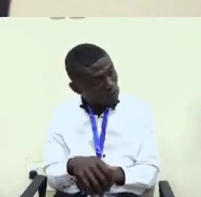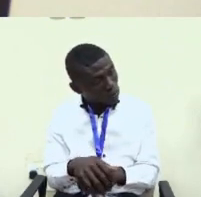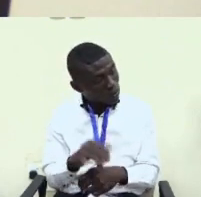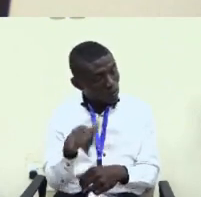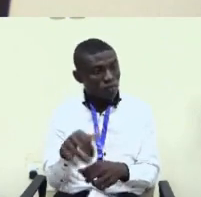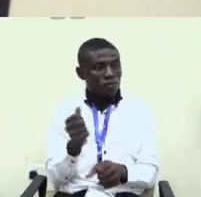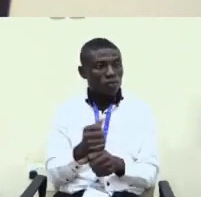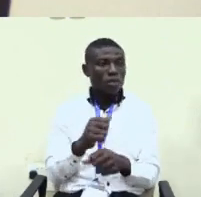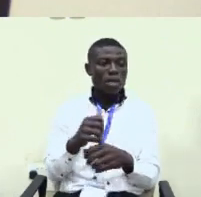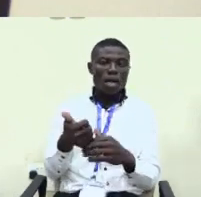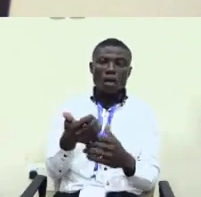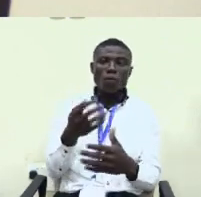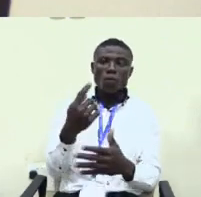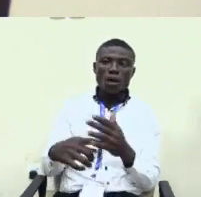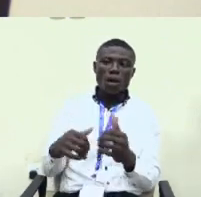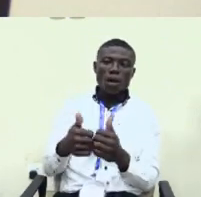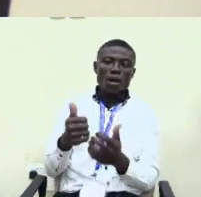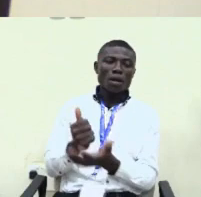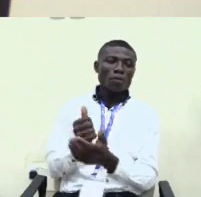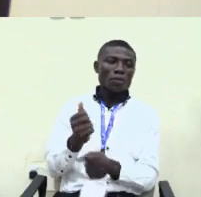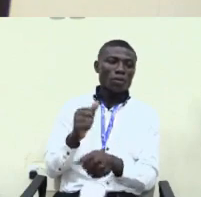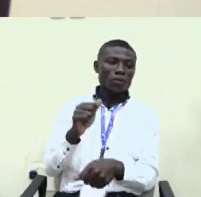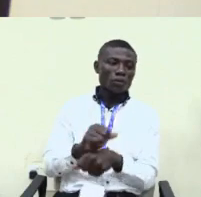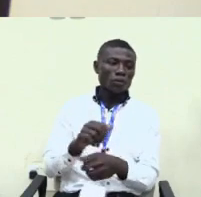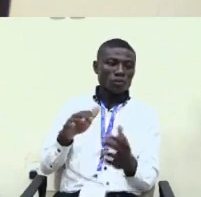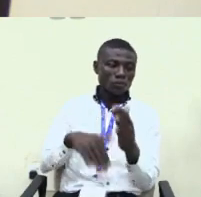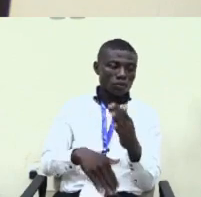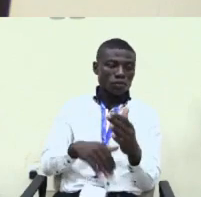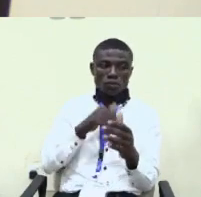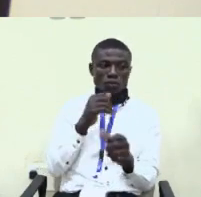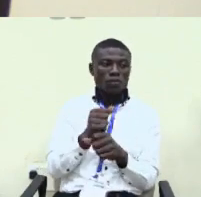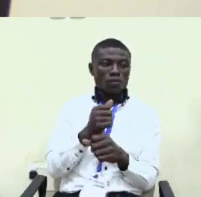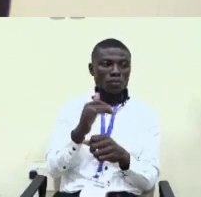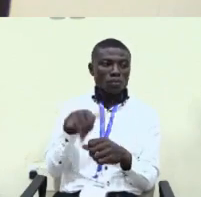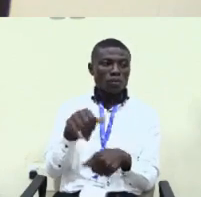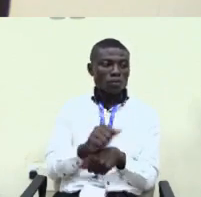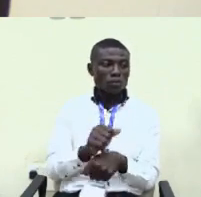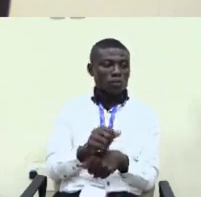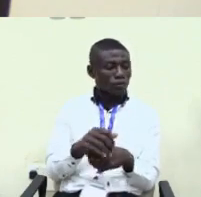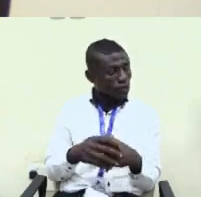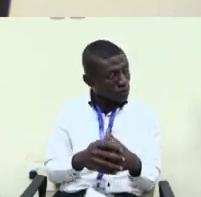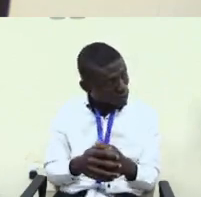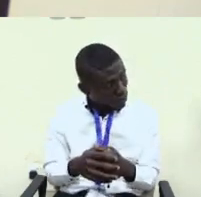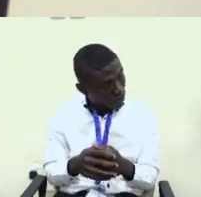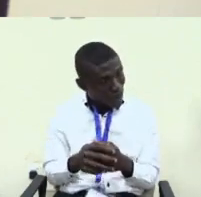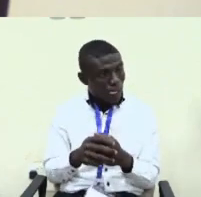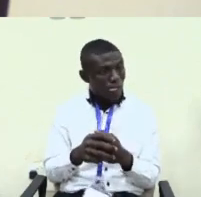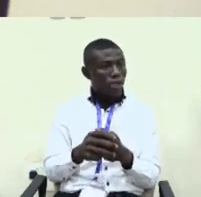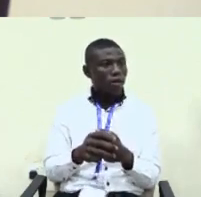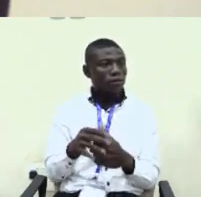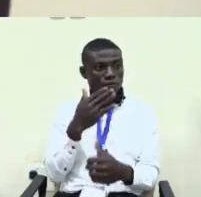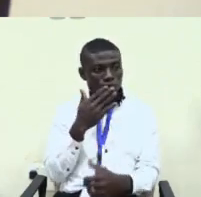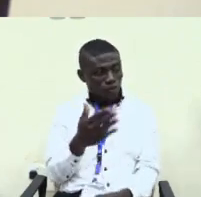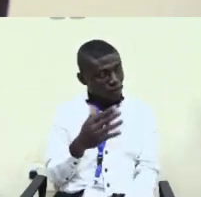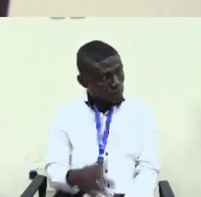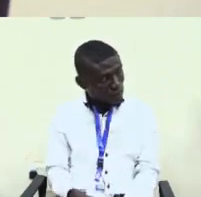your interventions in any way? No, Okay. it didn't. Thank you very much. Thank you to Madam Moderator.